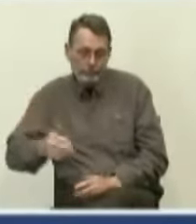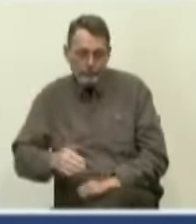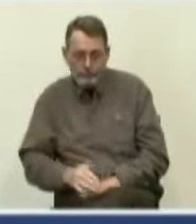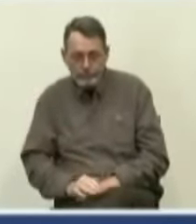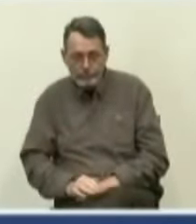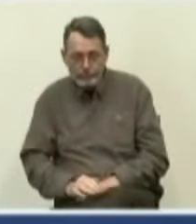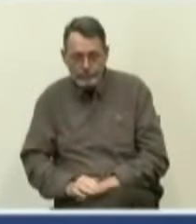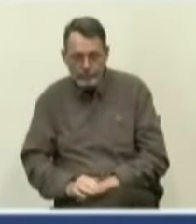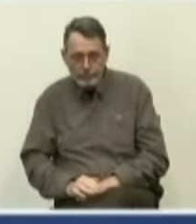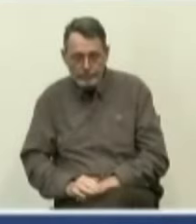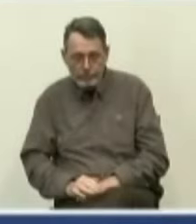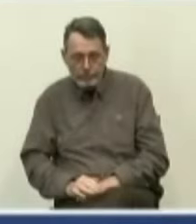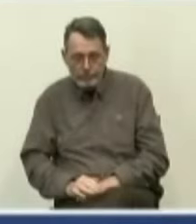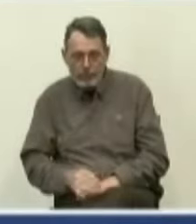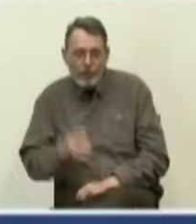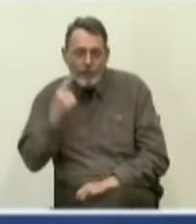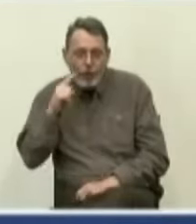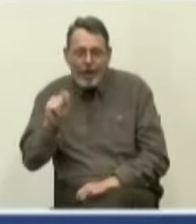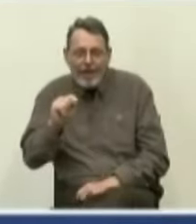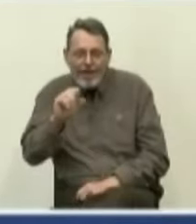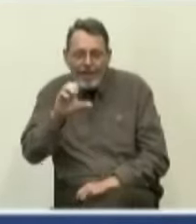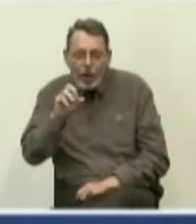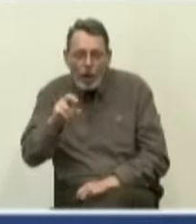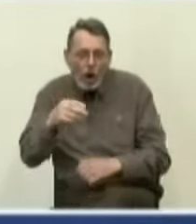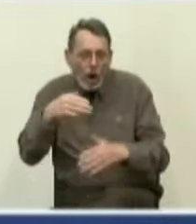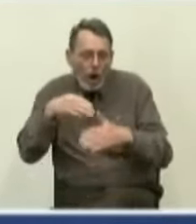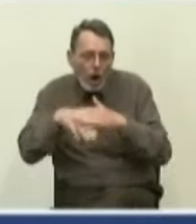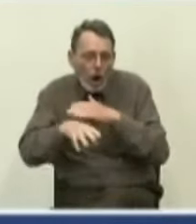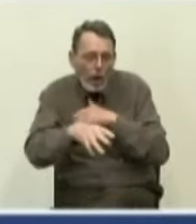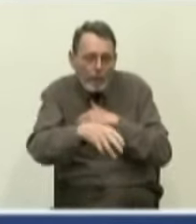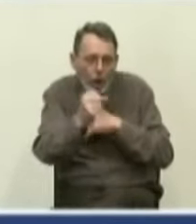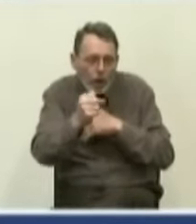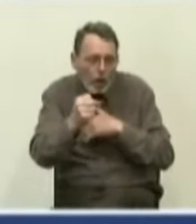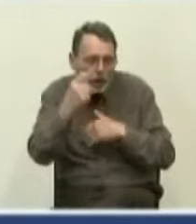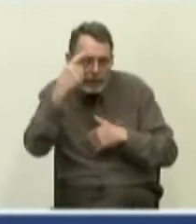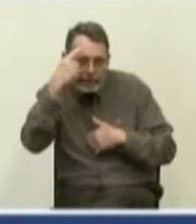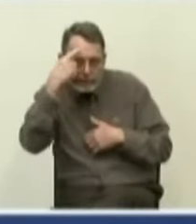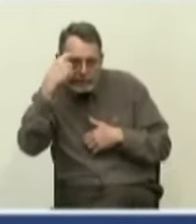On a car burglary suspect, when does that ever go on?